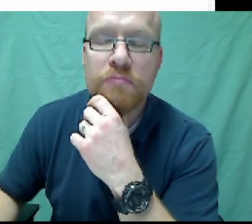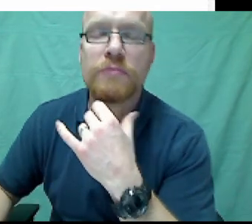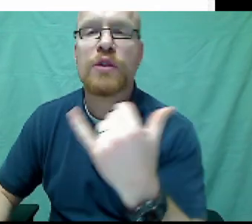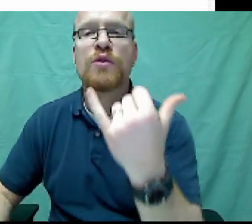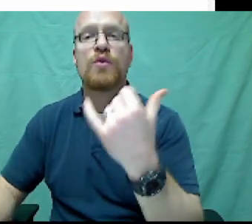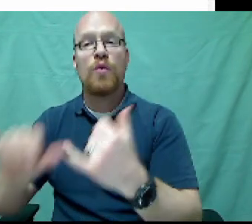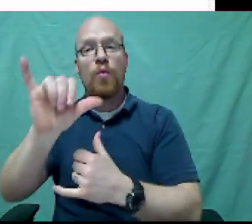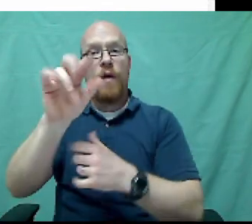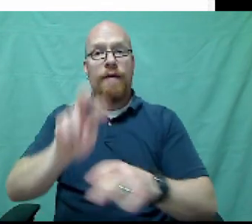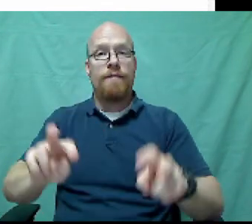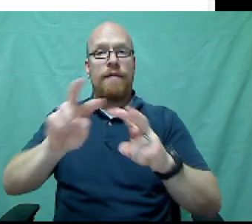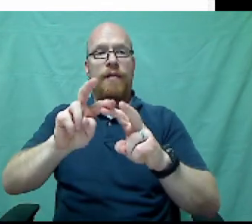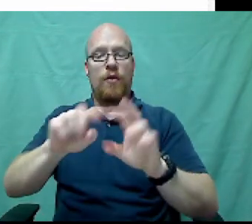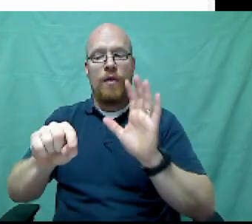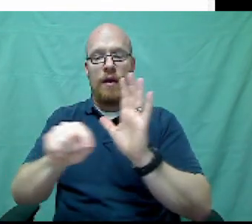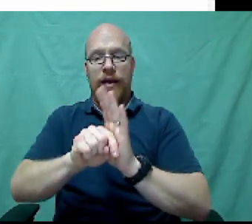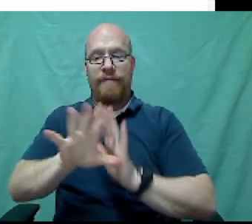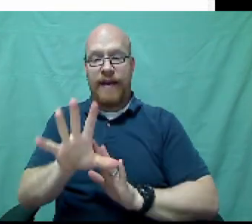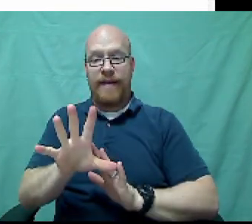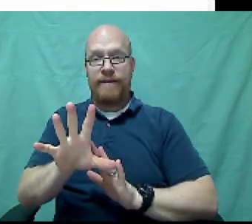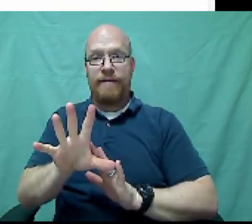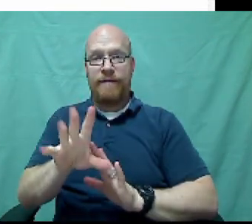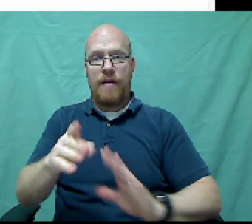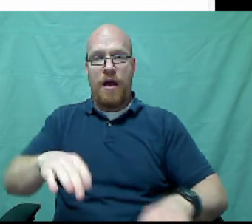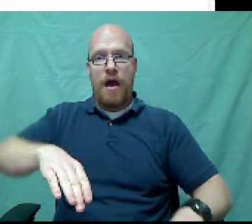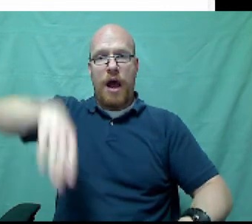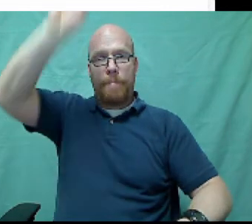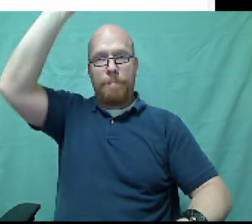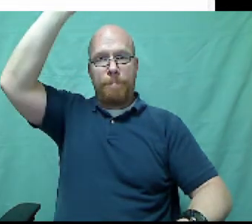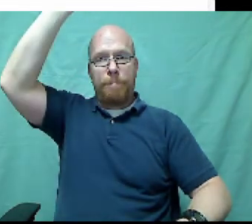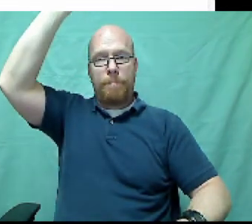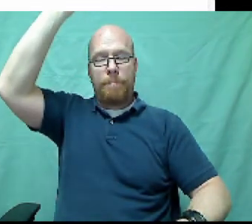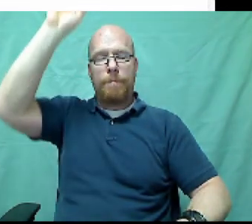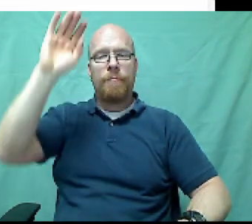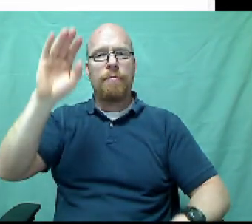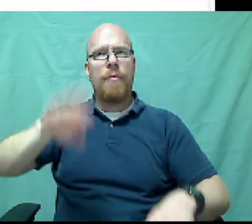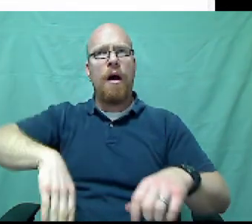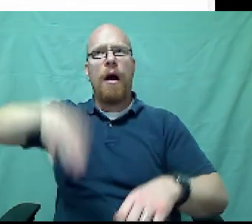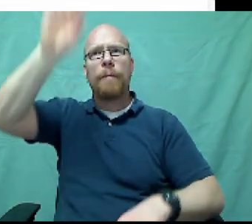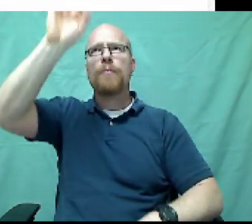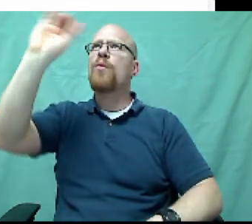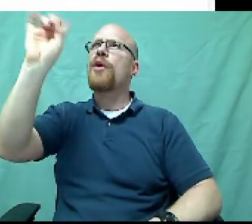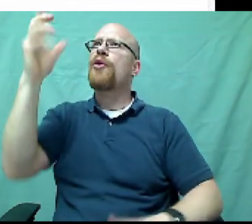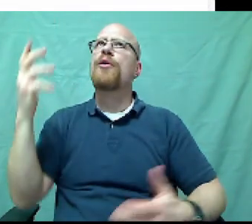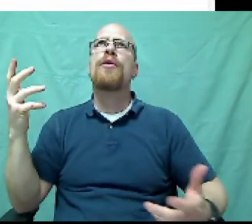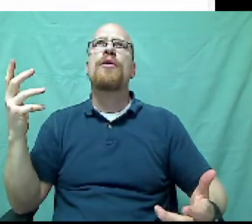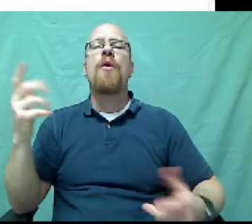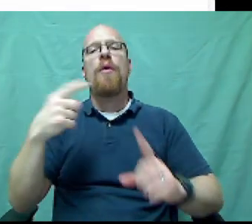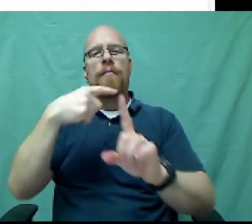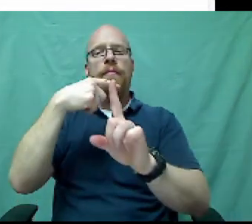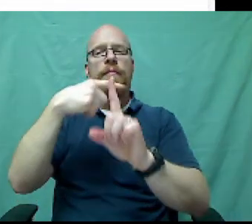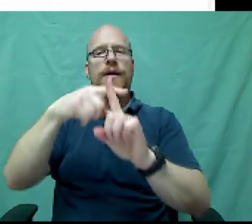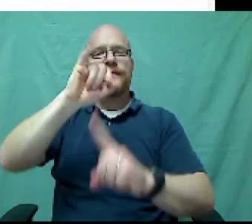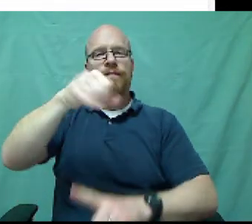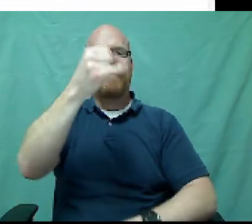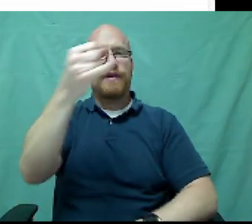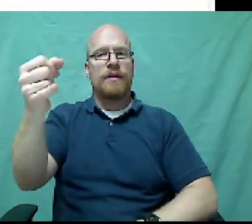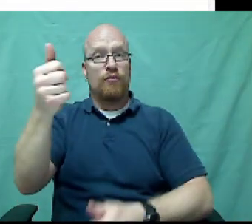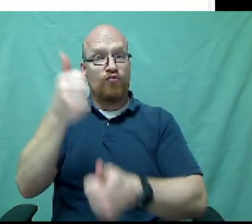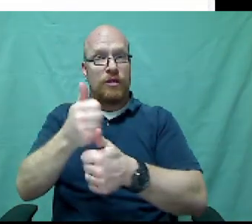All right. So our lowest y value is -5, and then on up are included